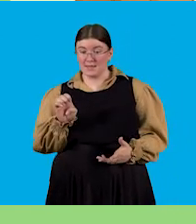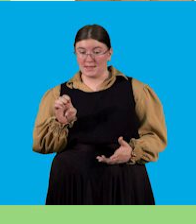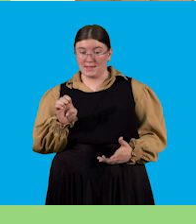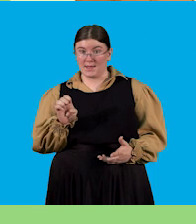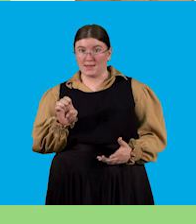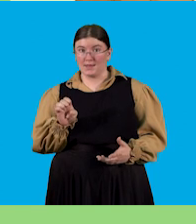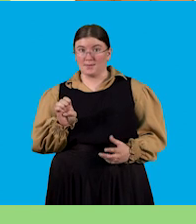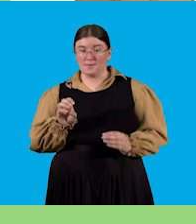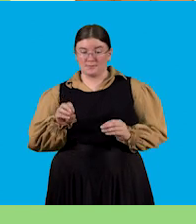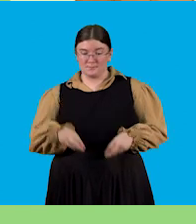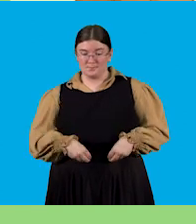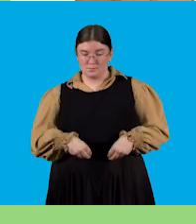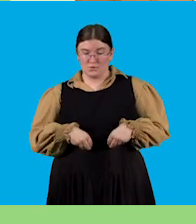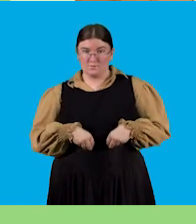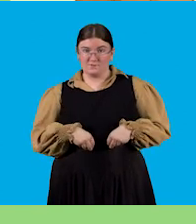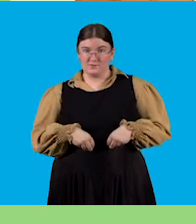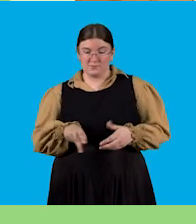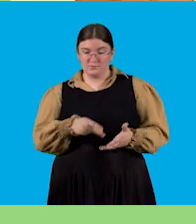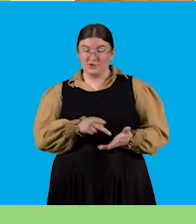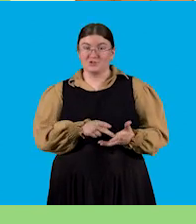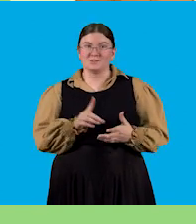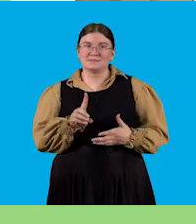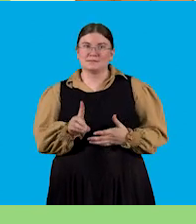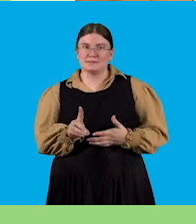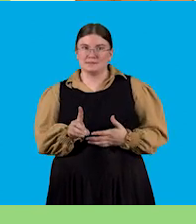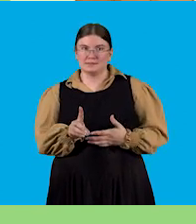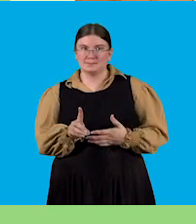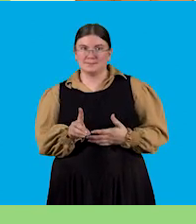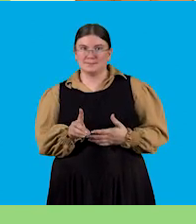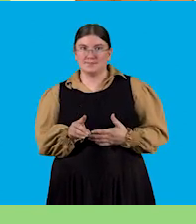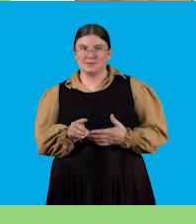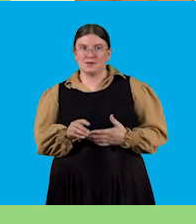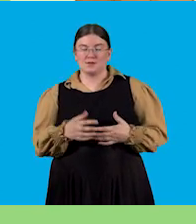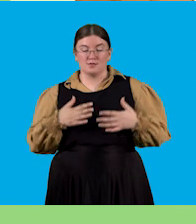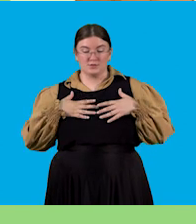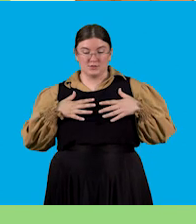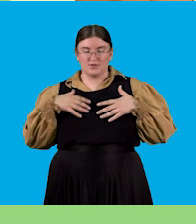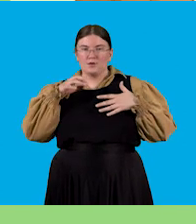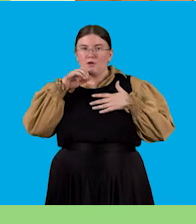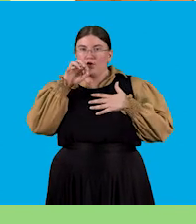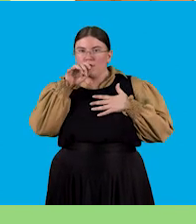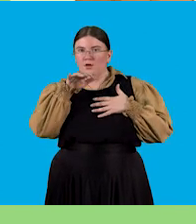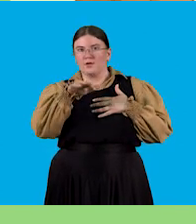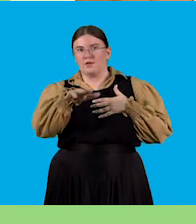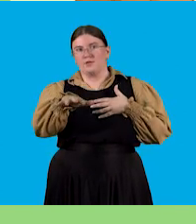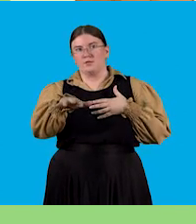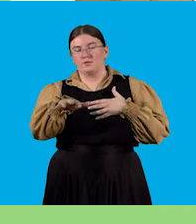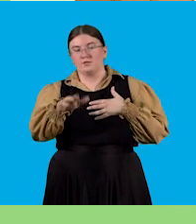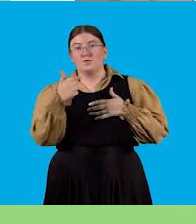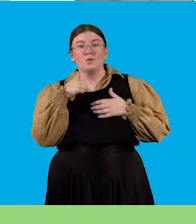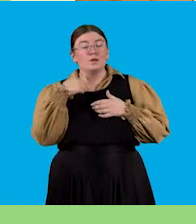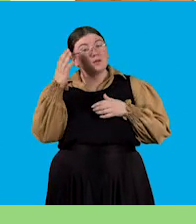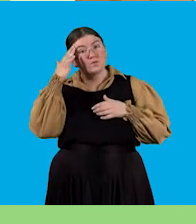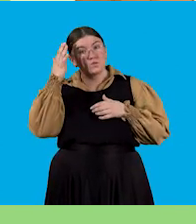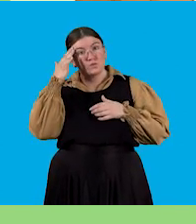diaphragm, is moved to position D, air will be expelled out of the chest cavity.